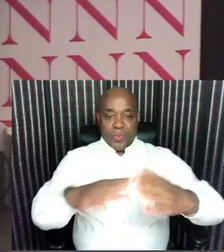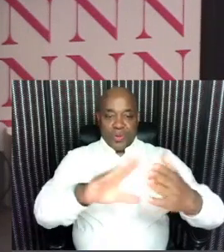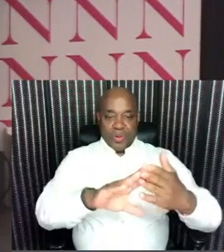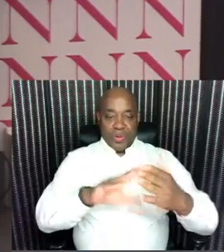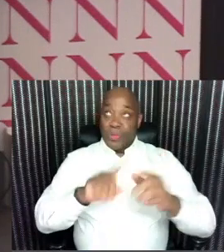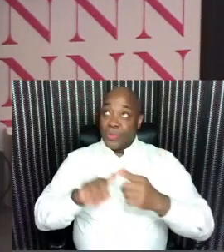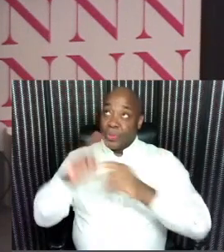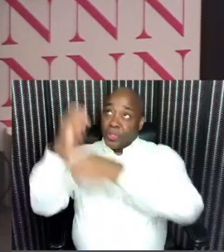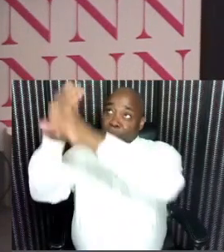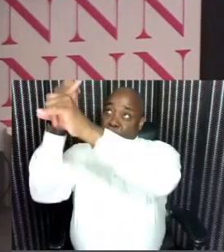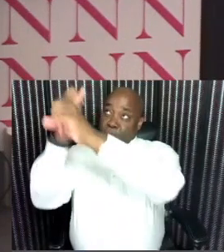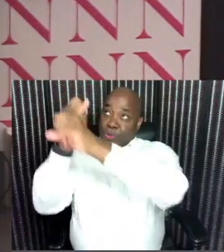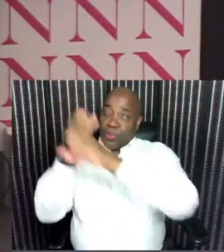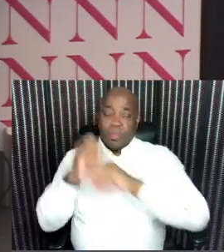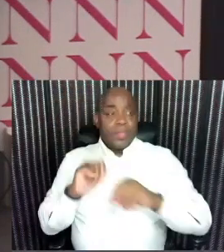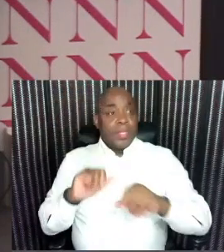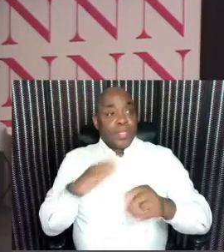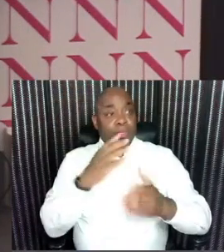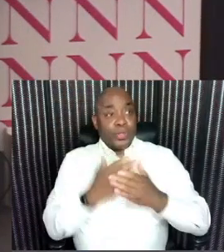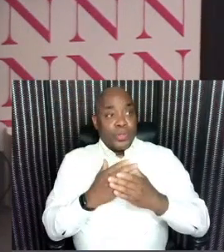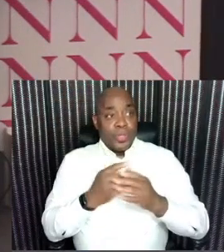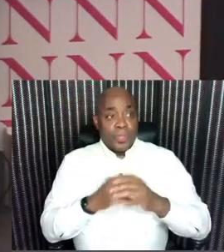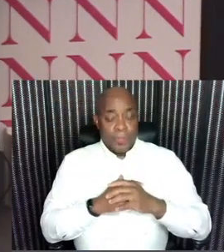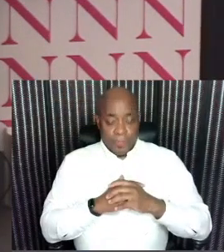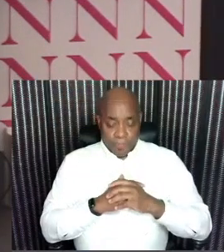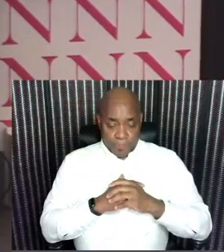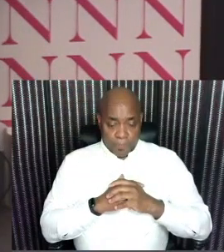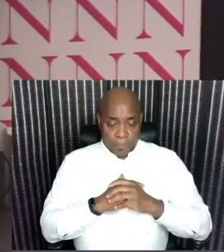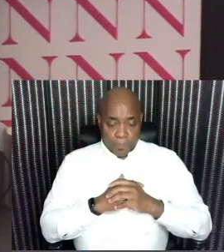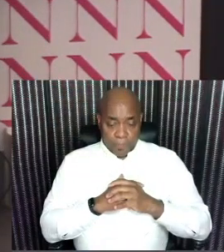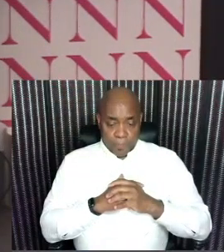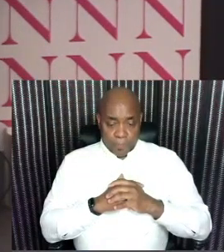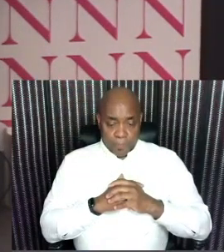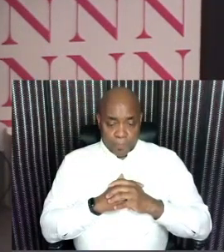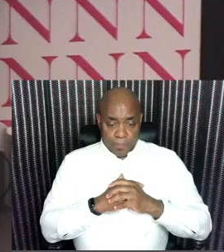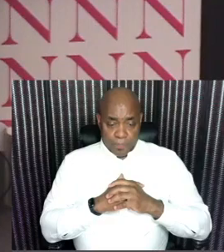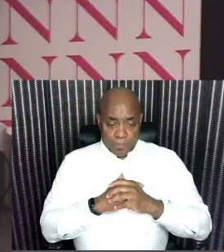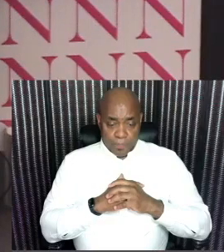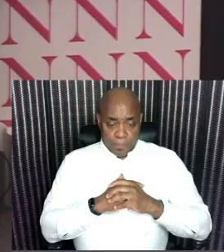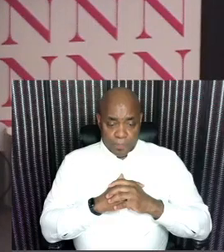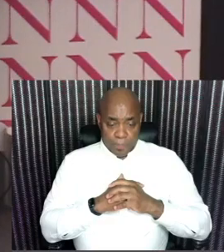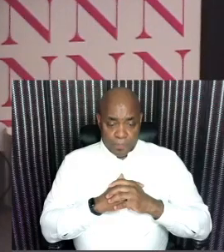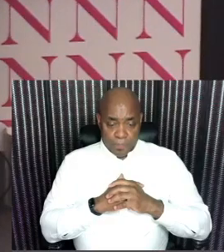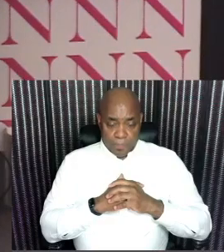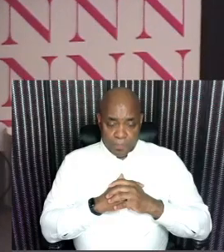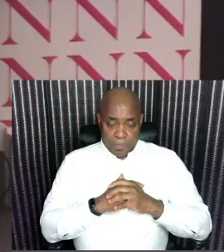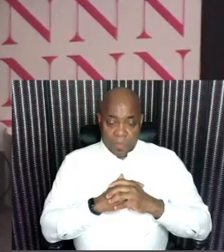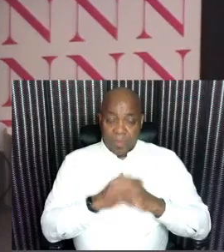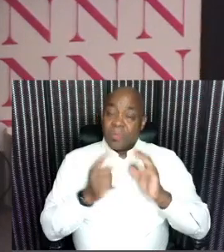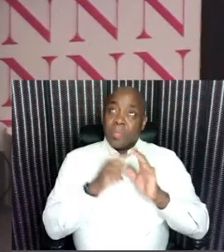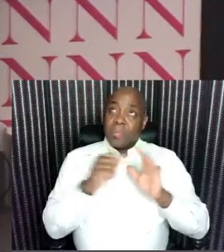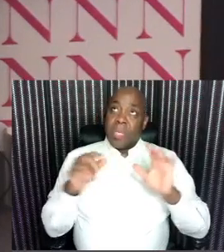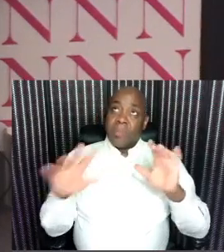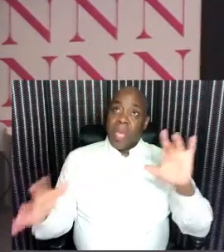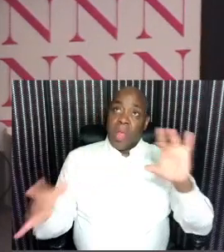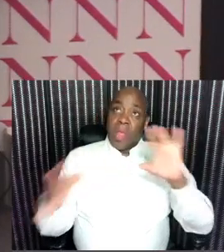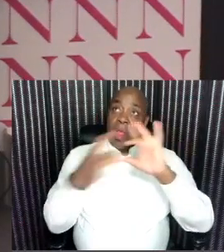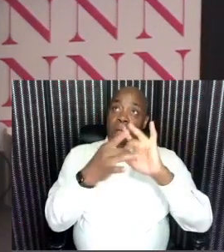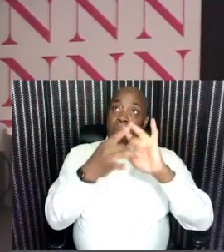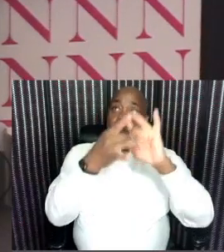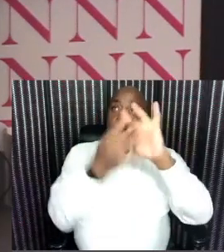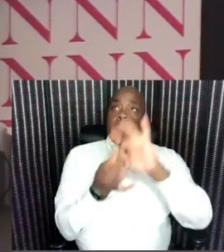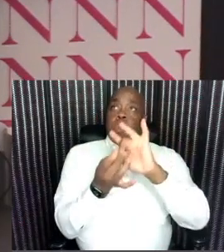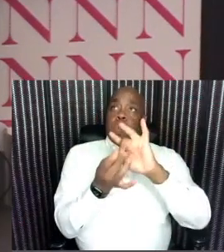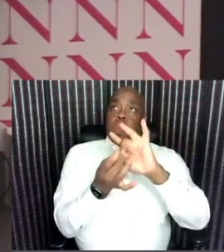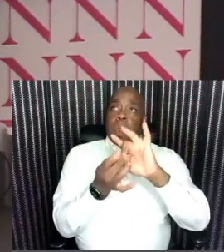know, you're a joint that gets broken is a bad version. So you really have to figure out a way